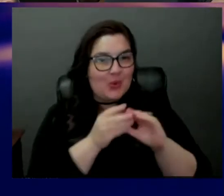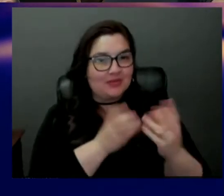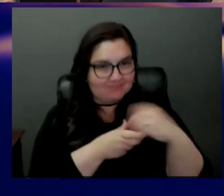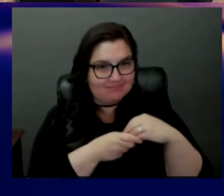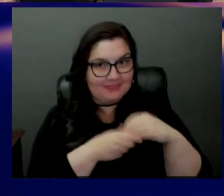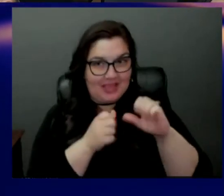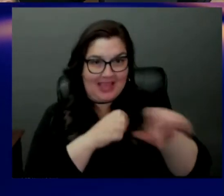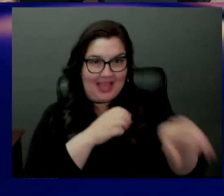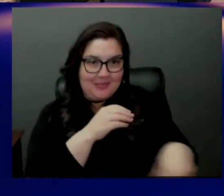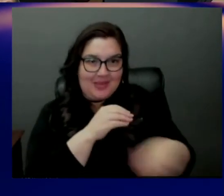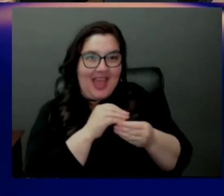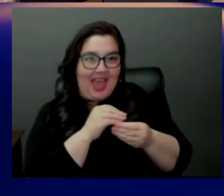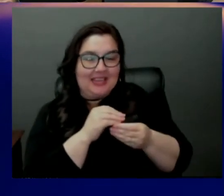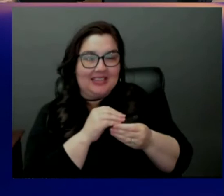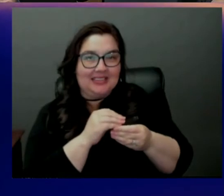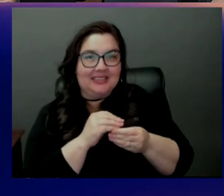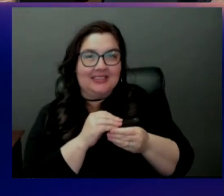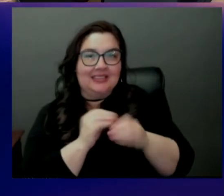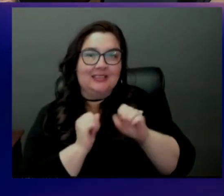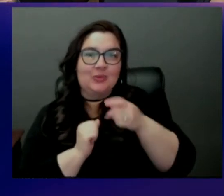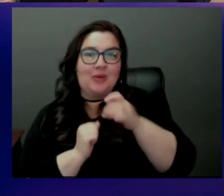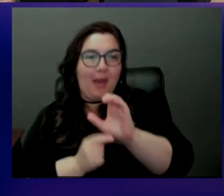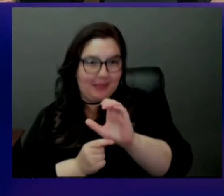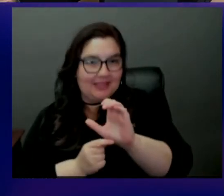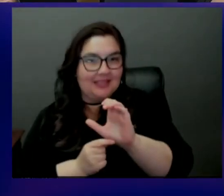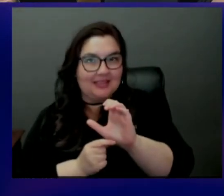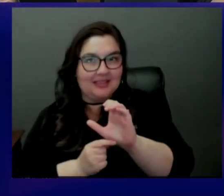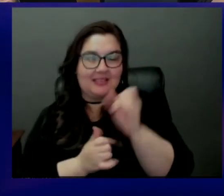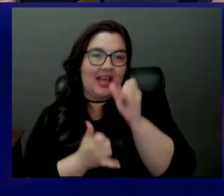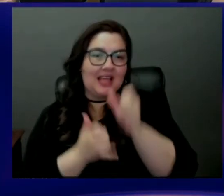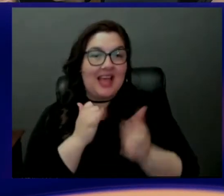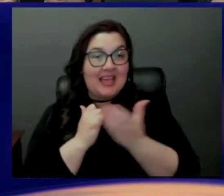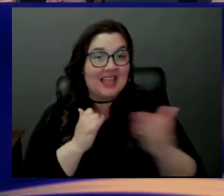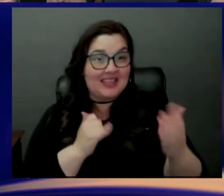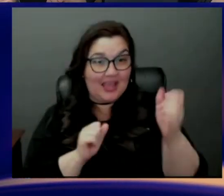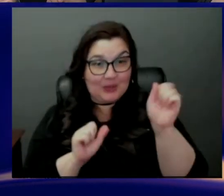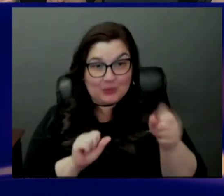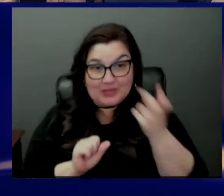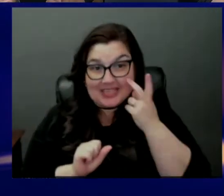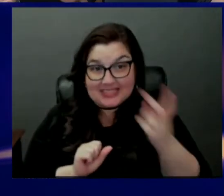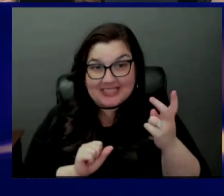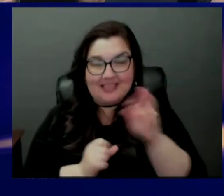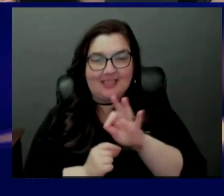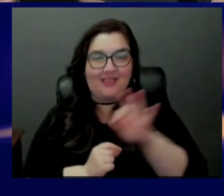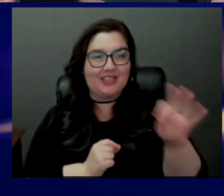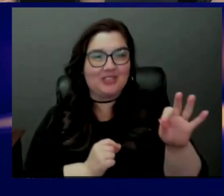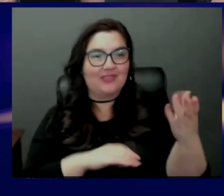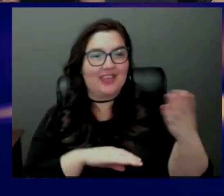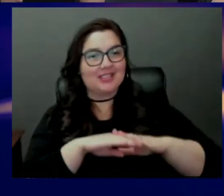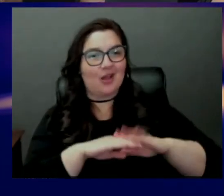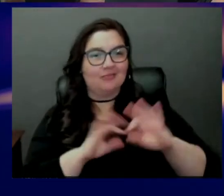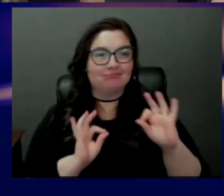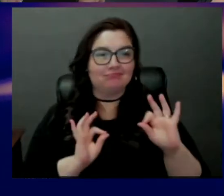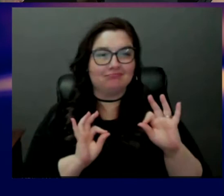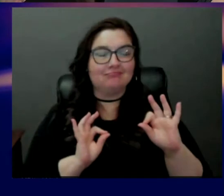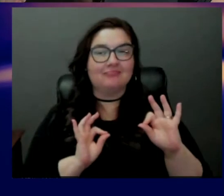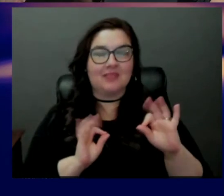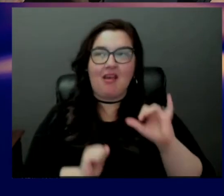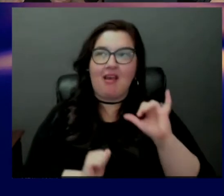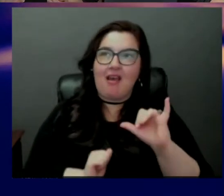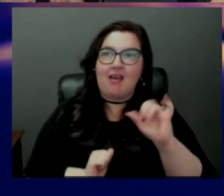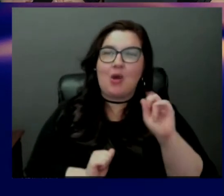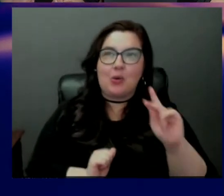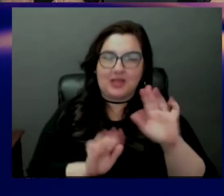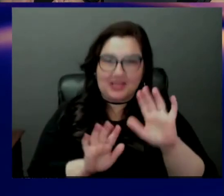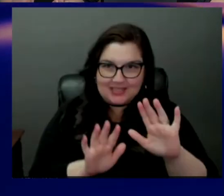that epic so that sort of the last thing you see is, yep, the feature flag is on. Yeah, yeah. Okay? And so, if it's go not ahead. in